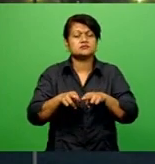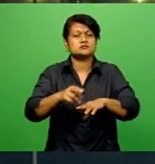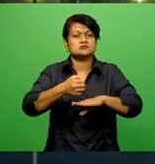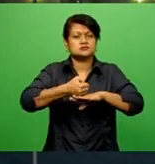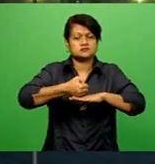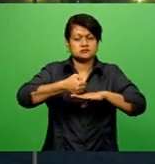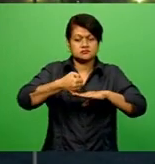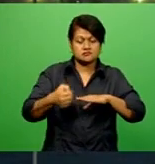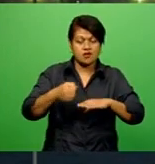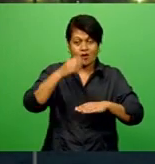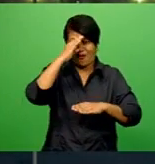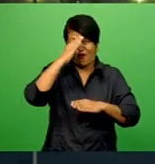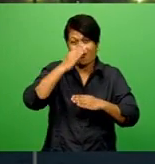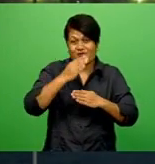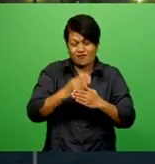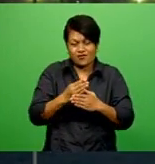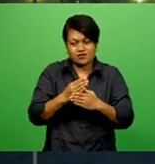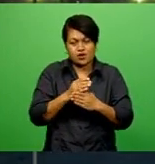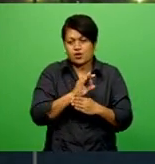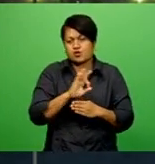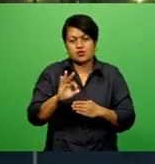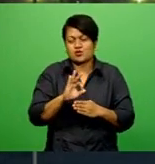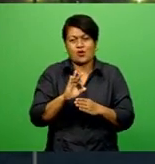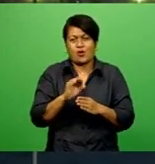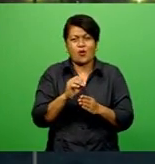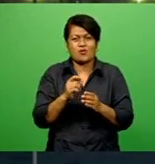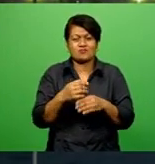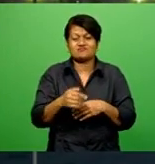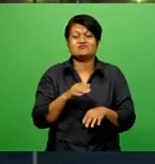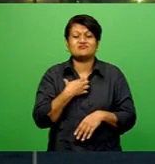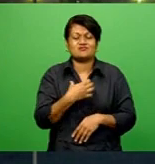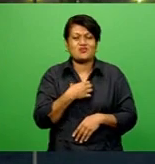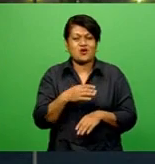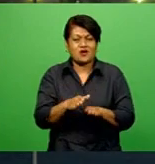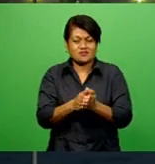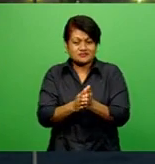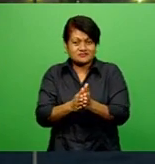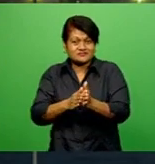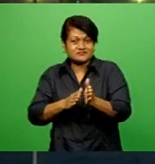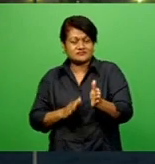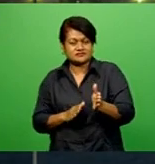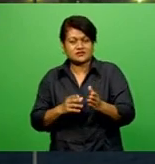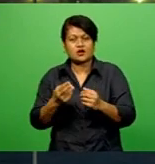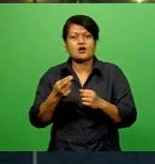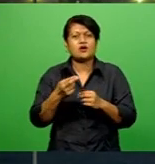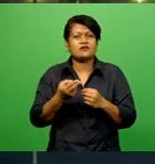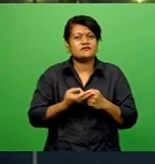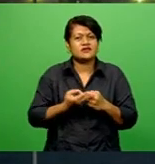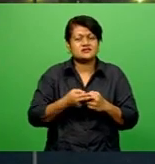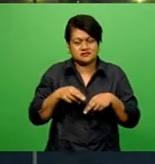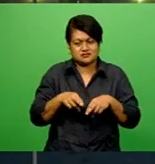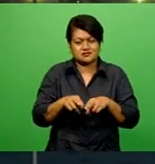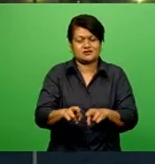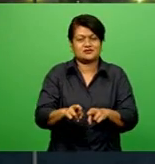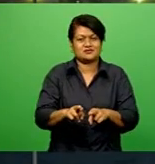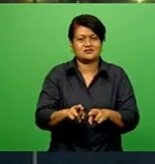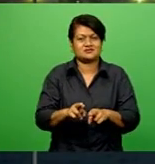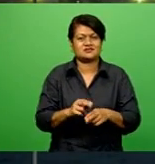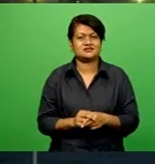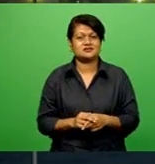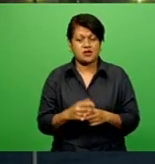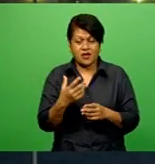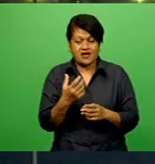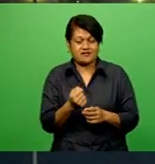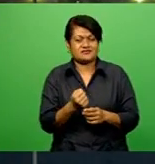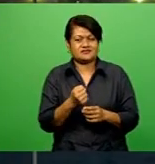is hopeful there will be no further delays in its road rehabilitation as they've secured enough bitumen to last the